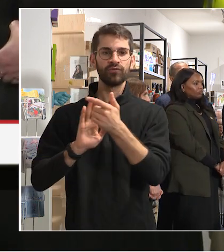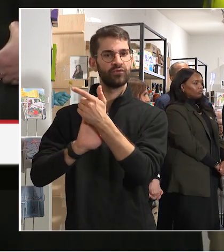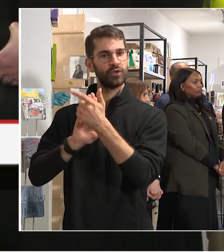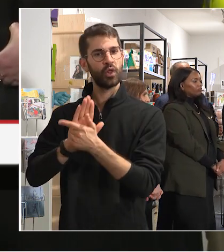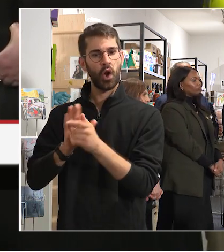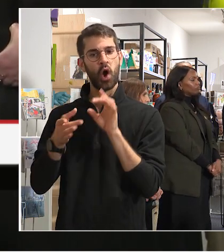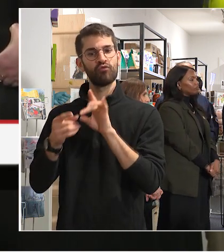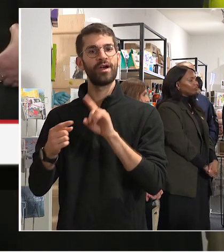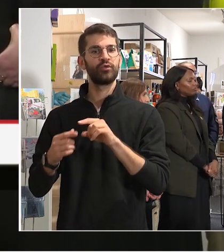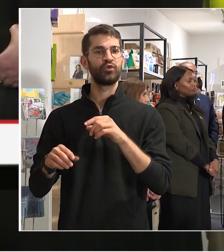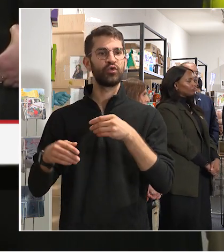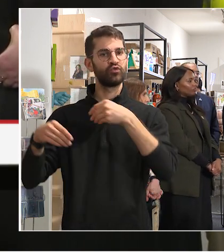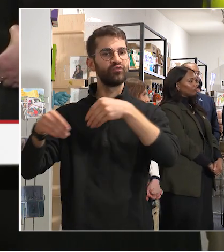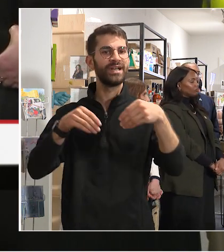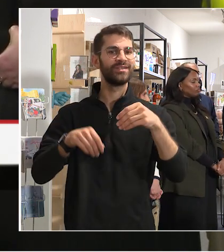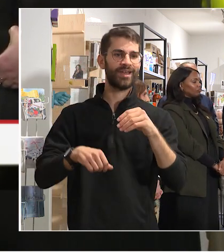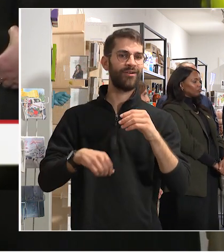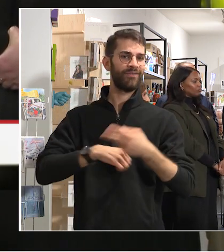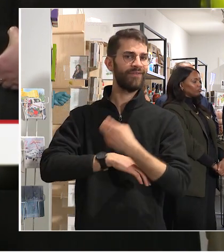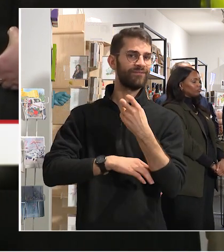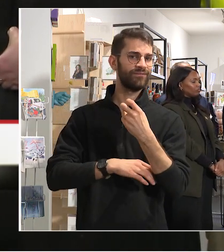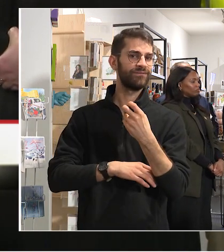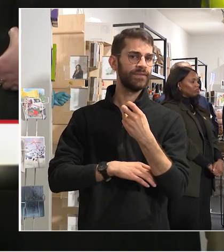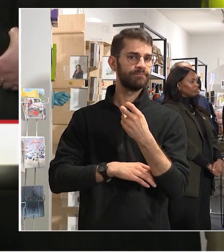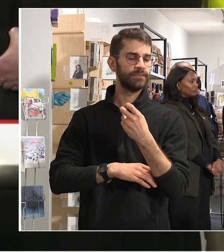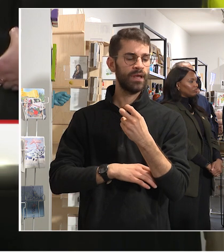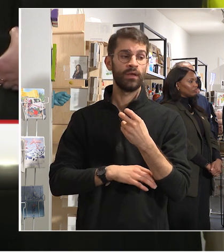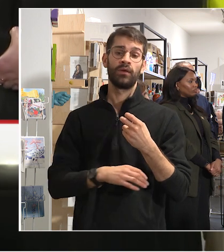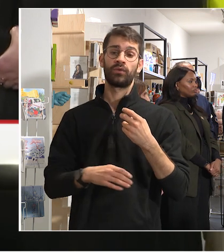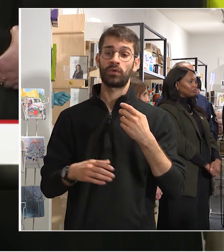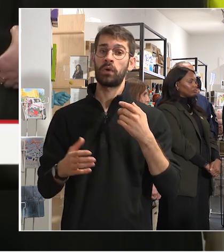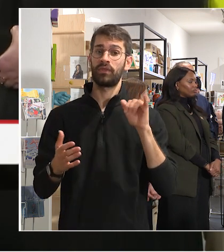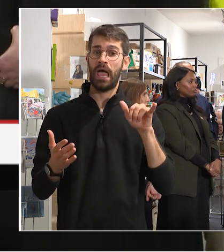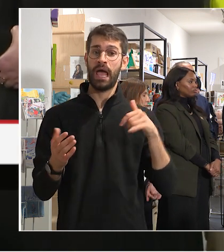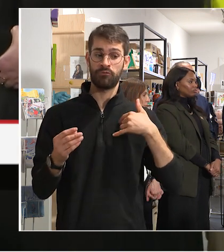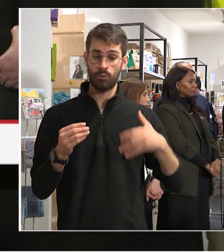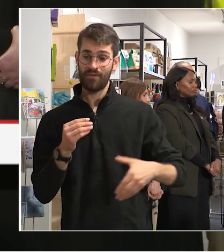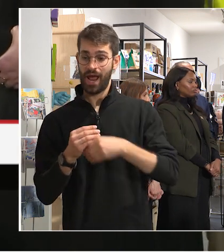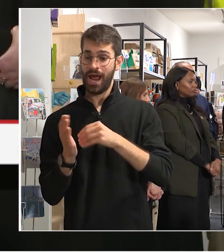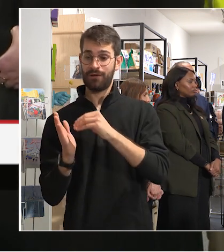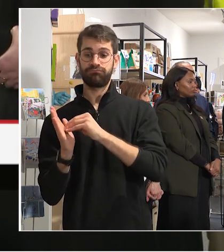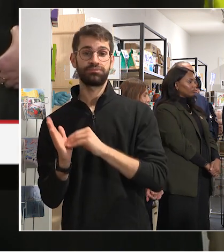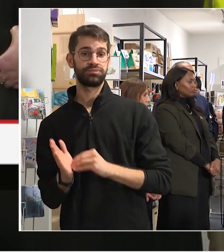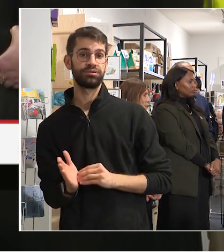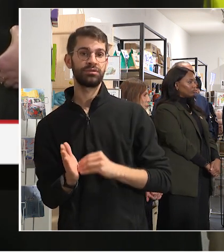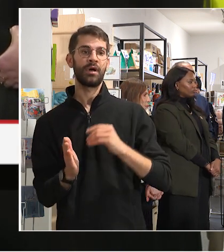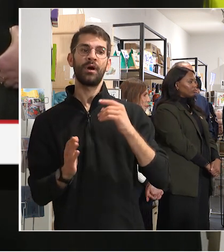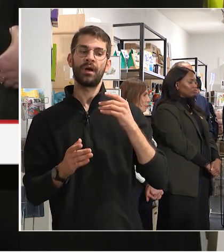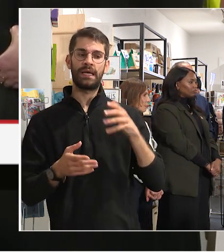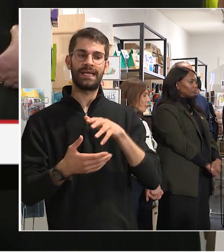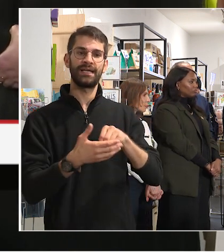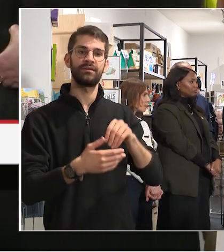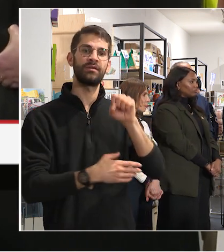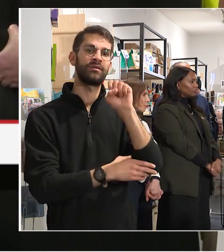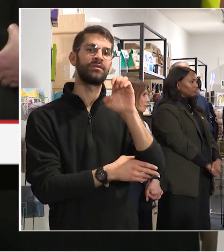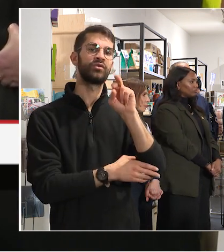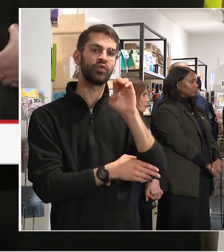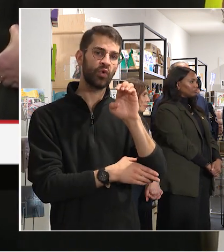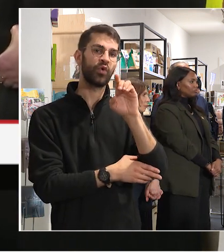theft. And we were able to include that as part of the Secure DC